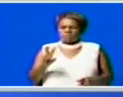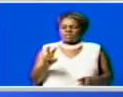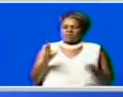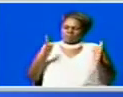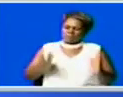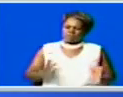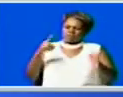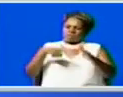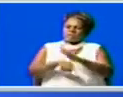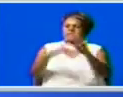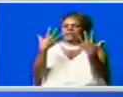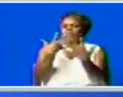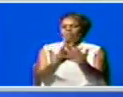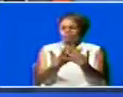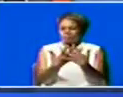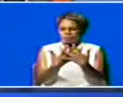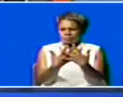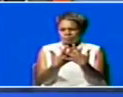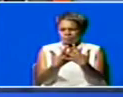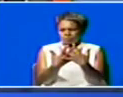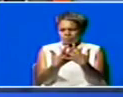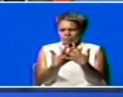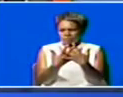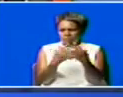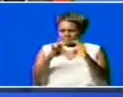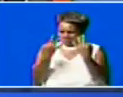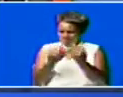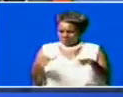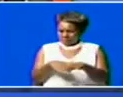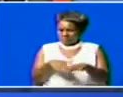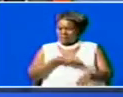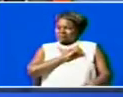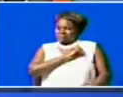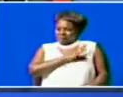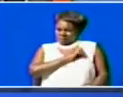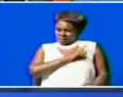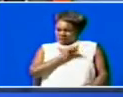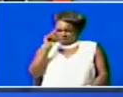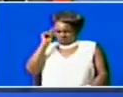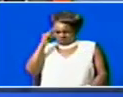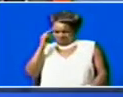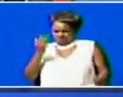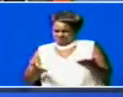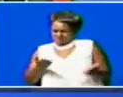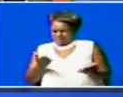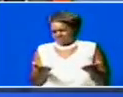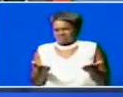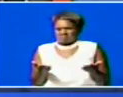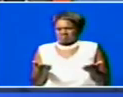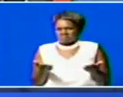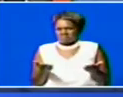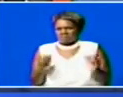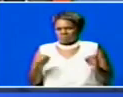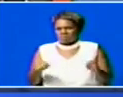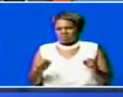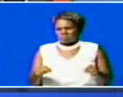in a confined space. They were very much afraid. because they thought maybe I